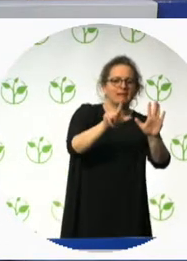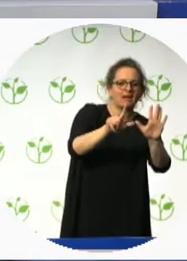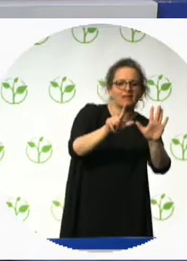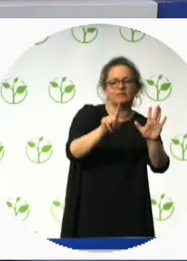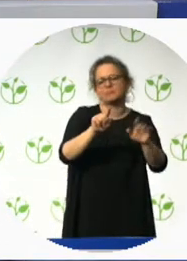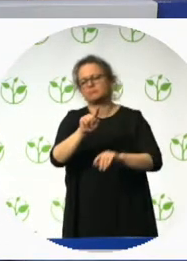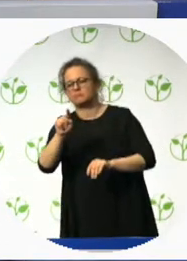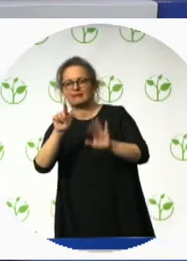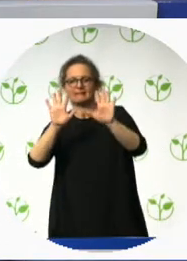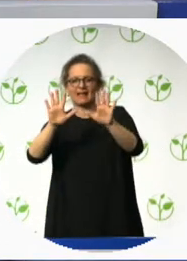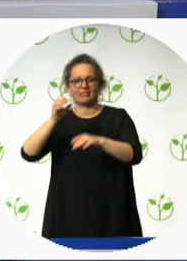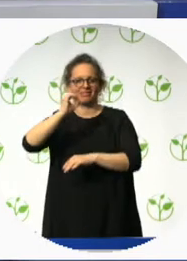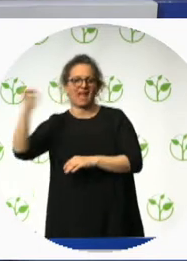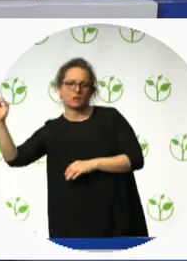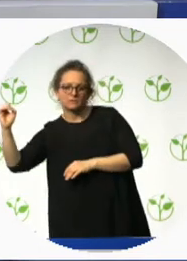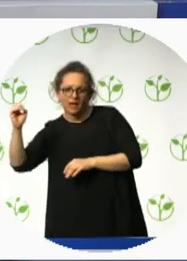different offers.